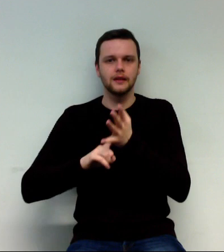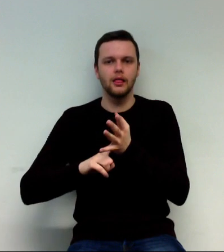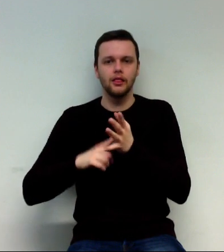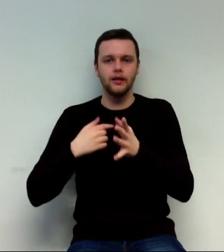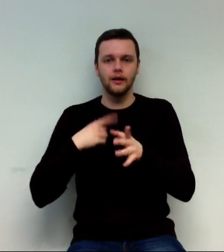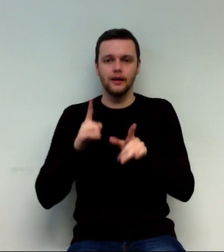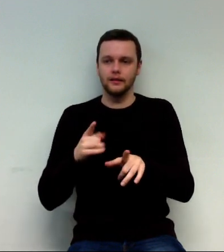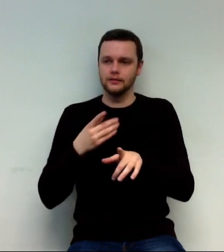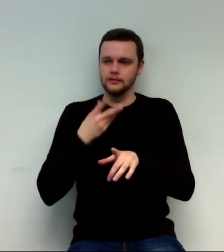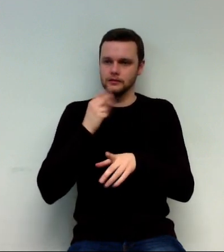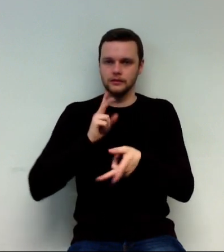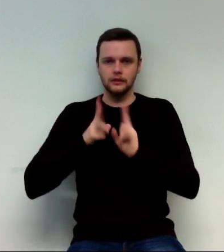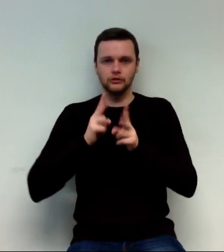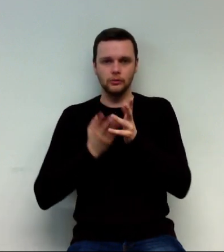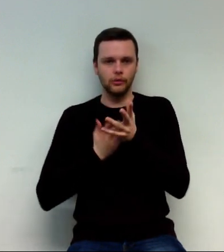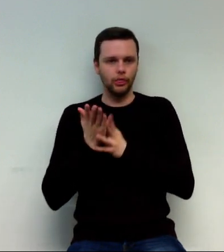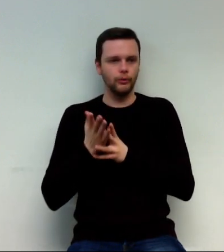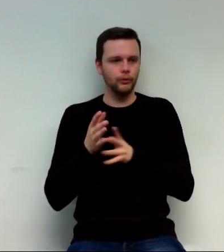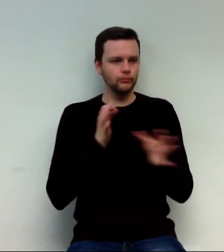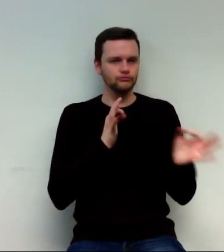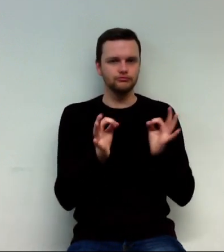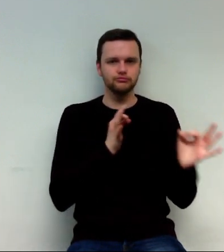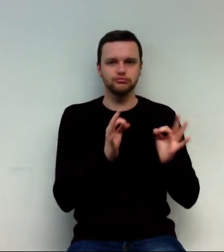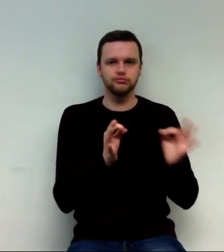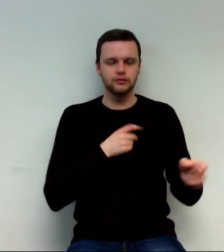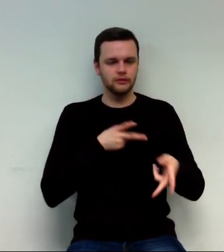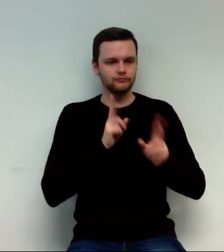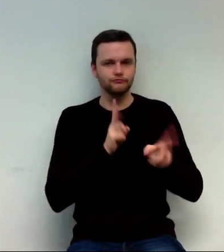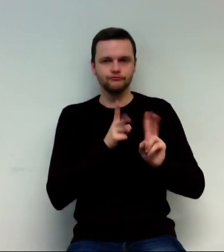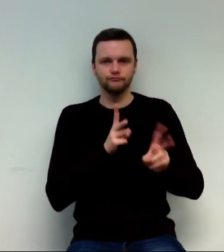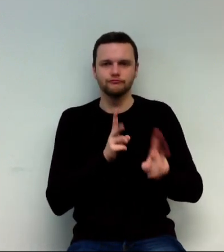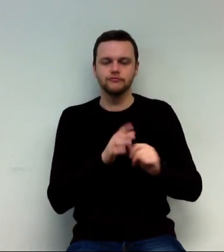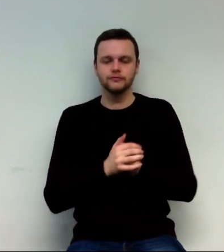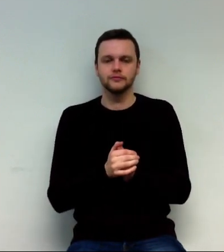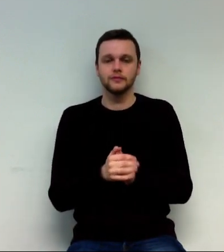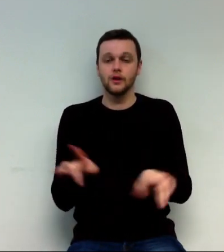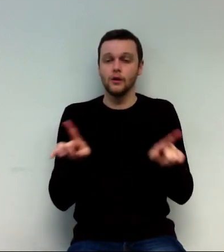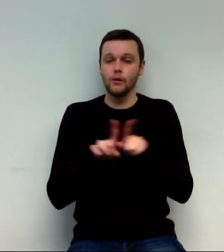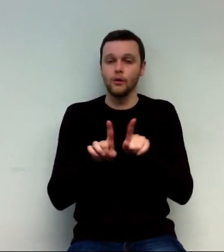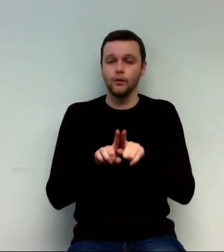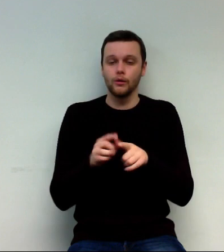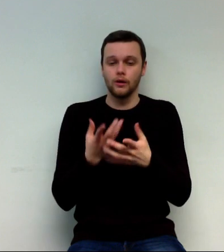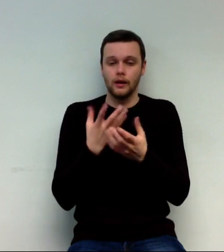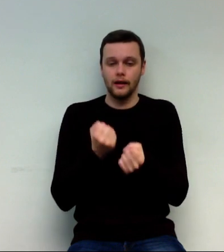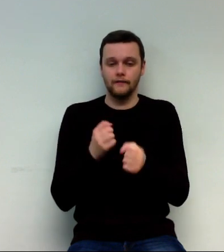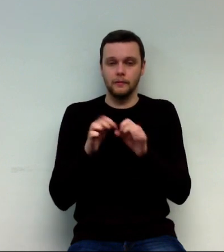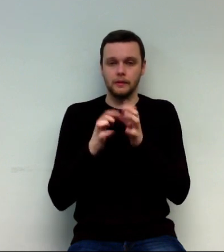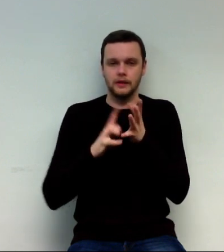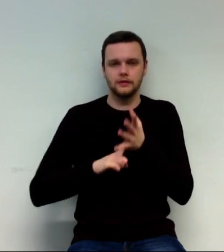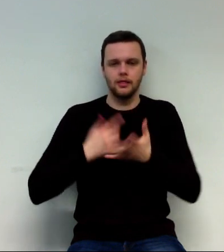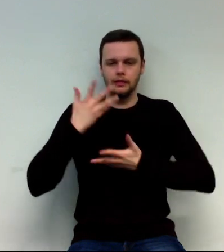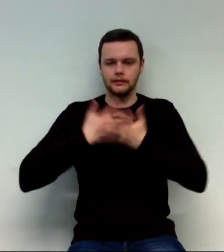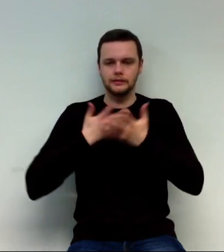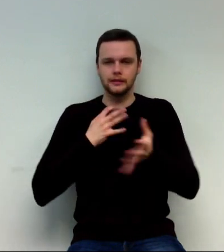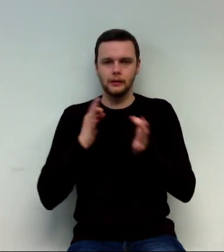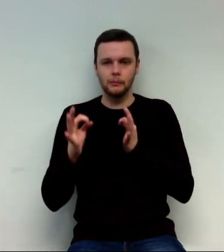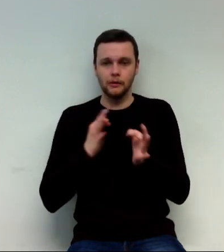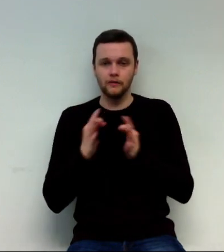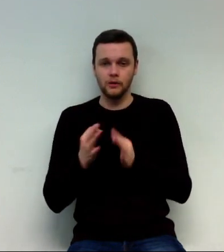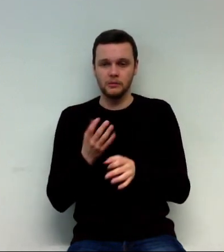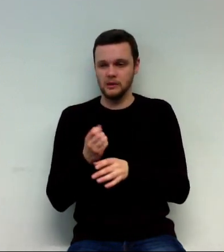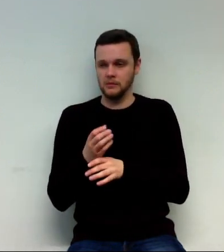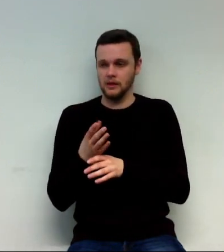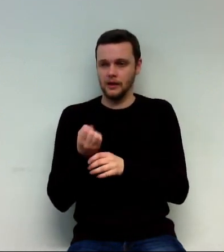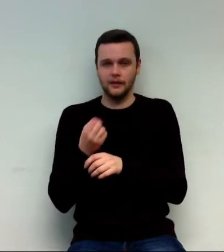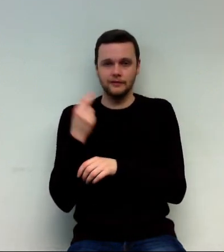she just interpreted everything that was happening on the stage. You could also have a BSL or a signed performance by casting a deaf